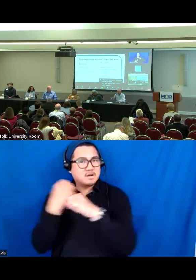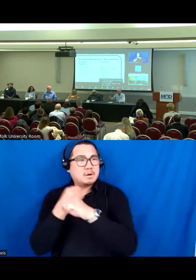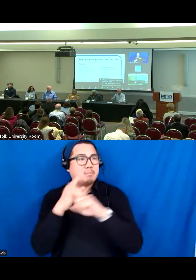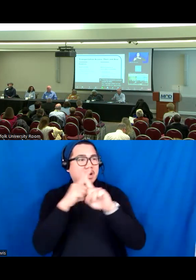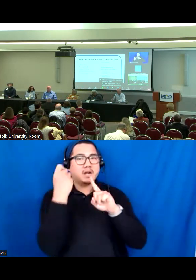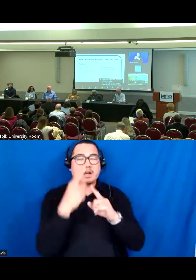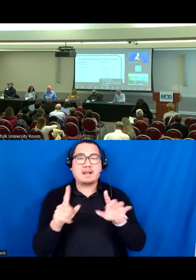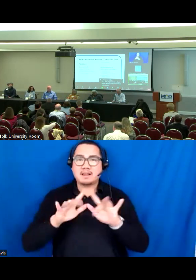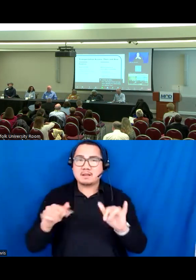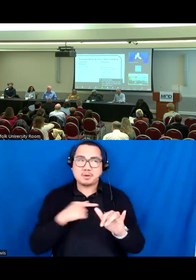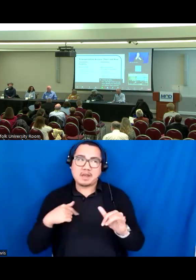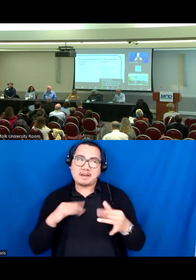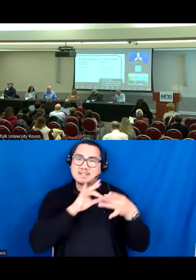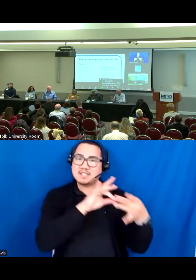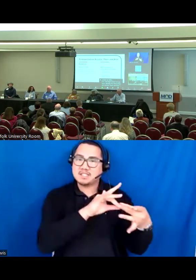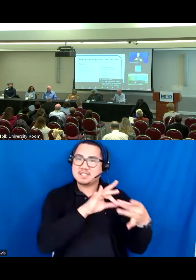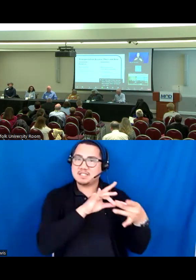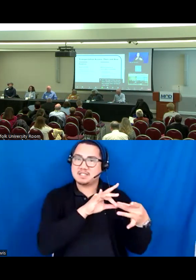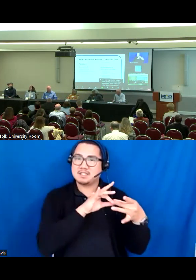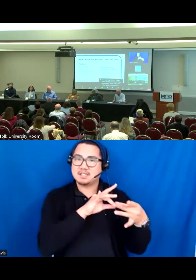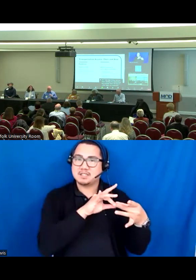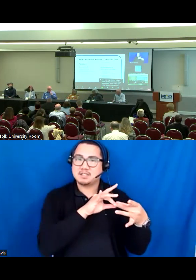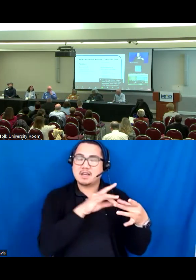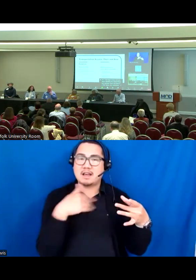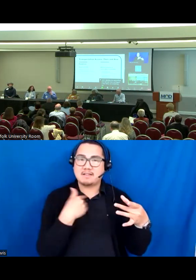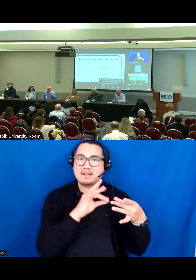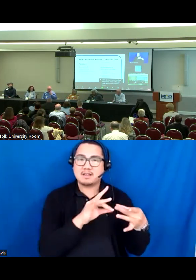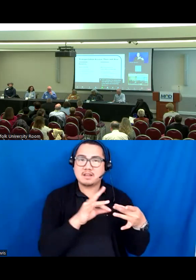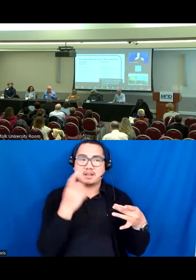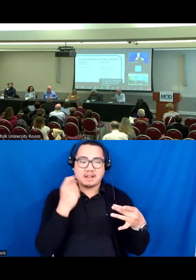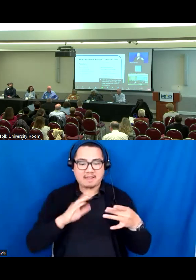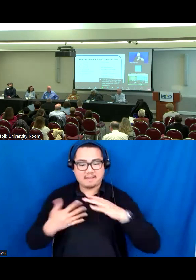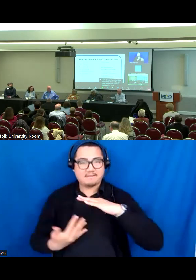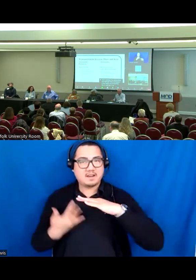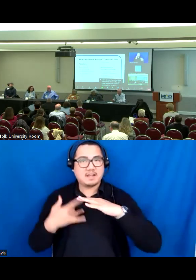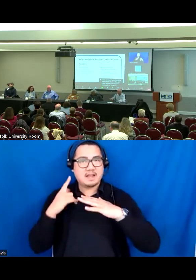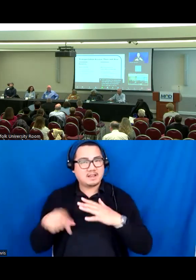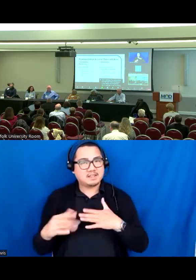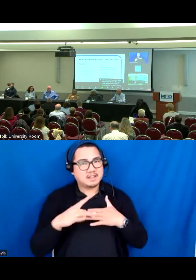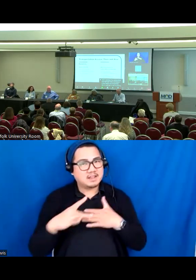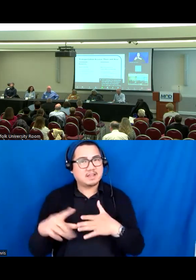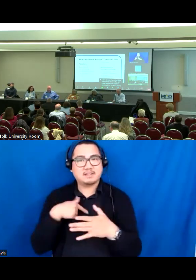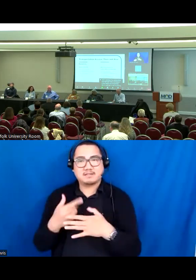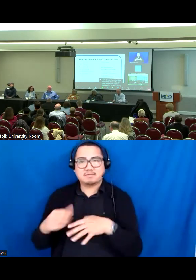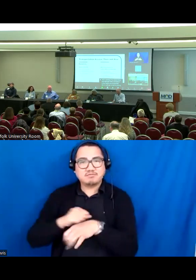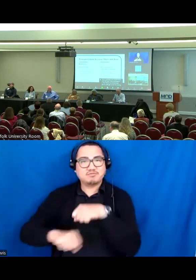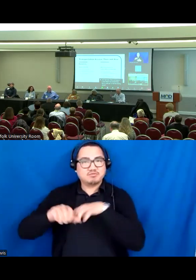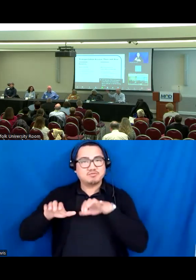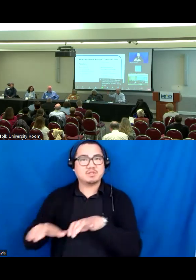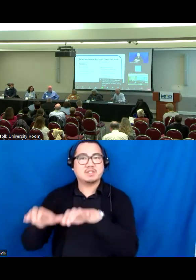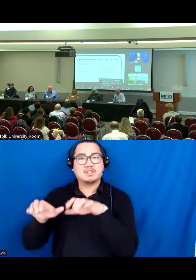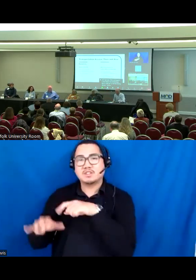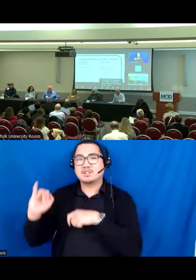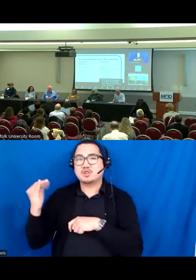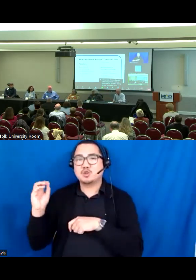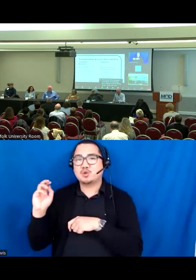family now sometimes. But it's still got to be this driving factor, as Joanne said, don't give up. And then we've got at the